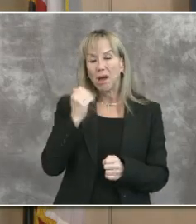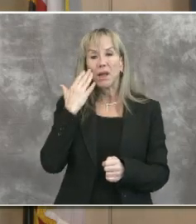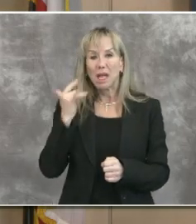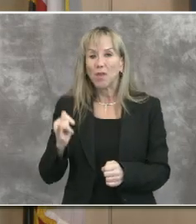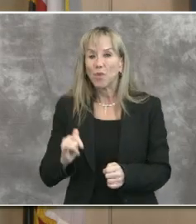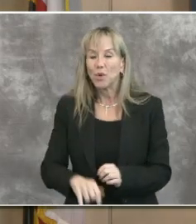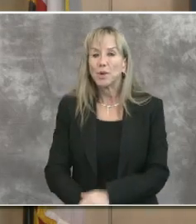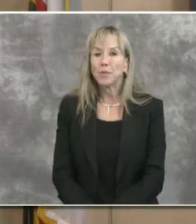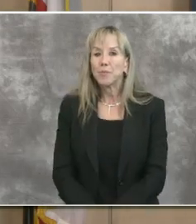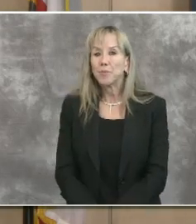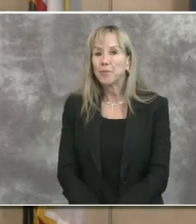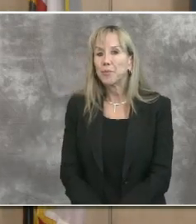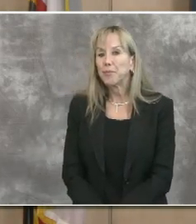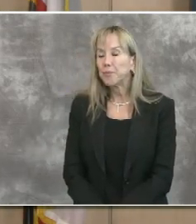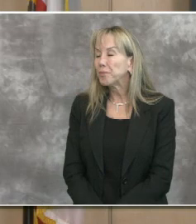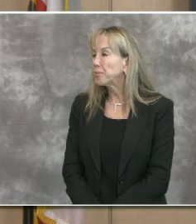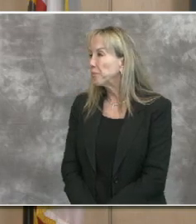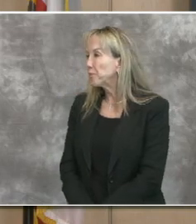Thank you.